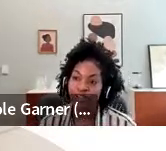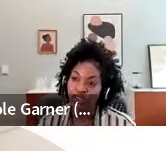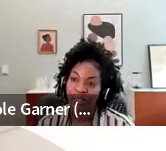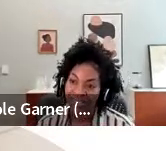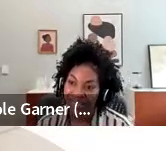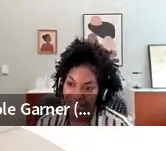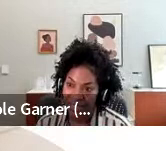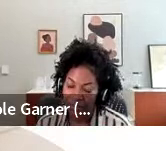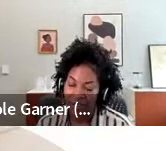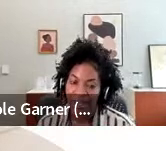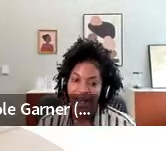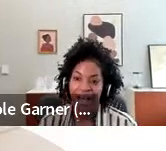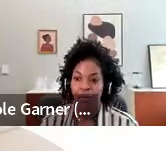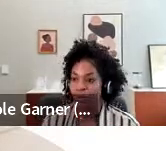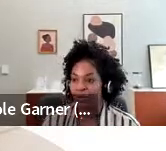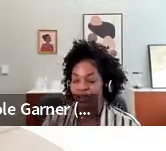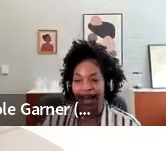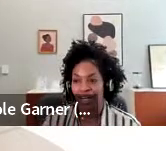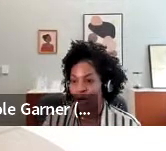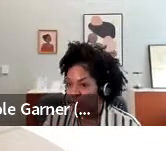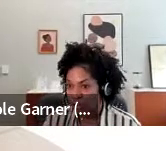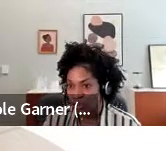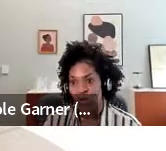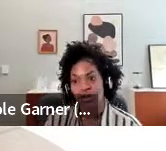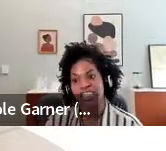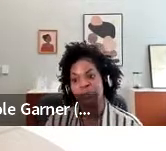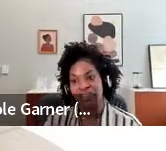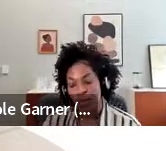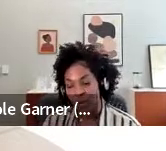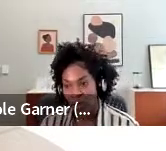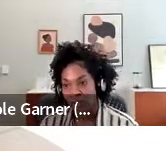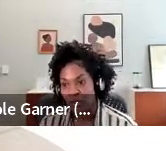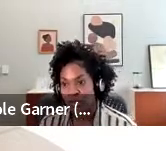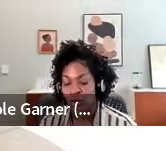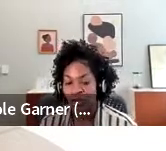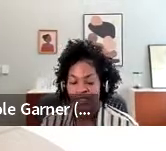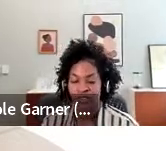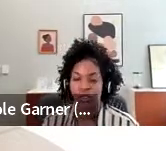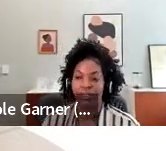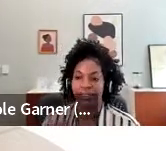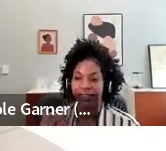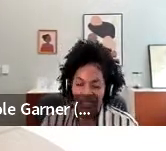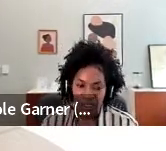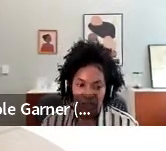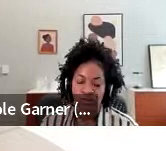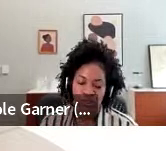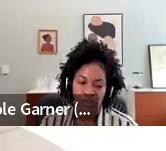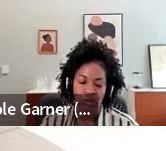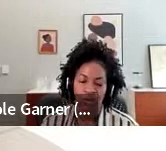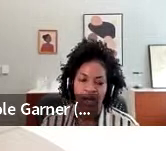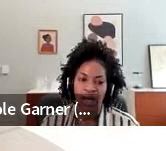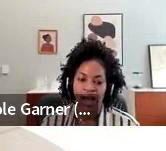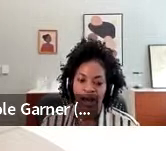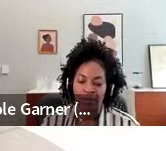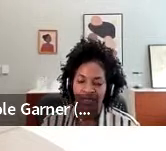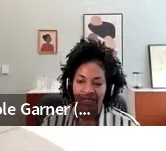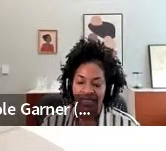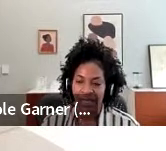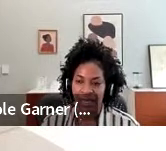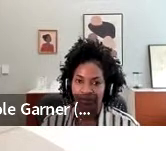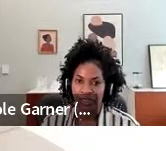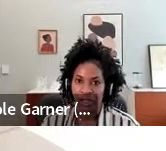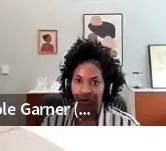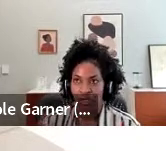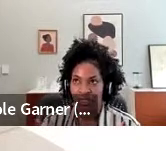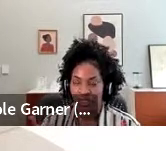it will be their stories to keep. We will not own those stories, but they will own those stories. And so we'll continue to